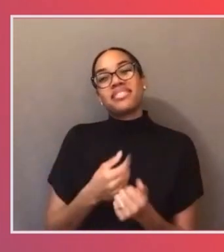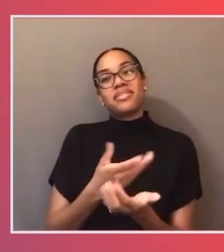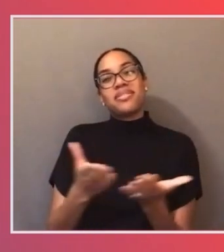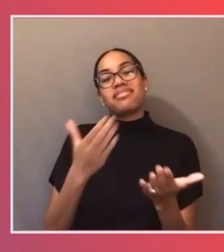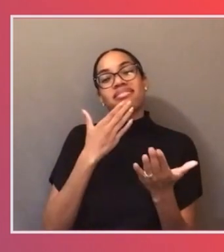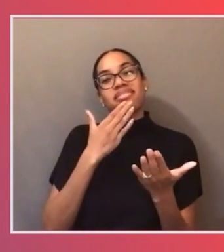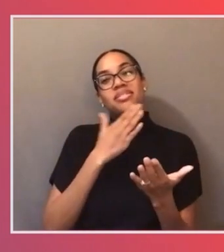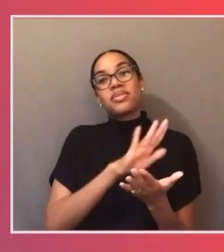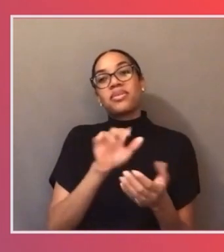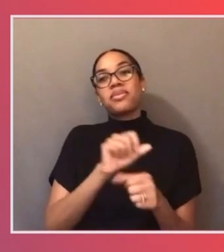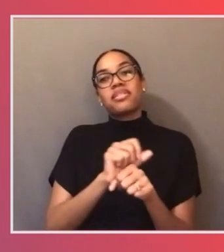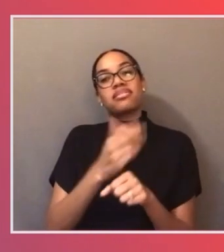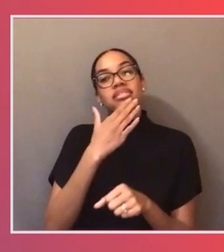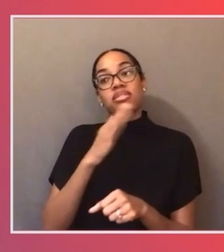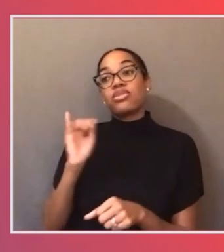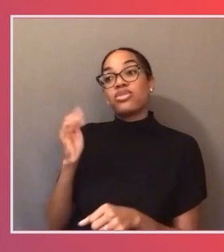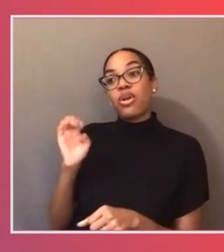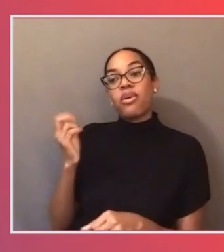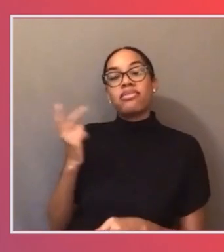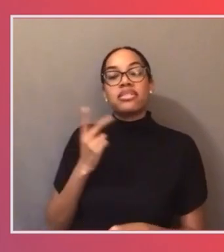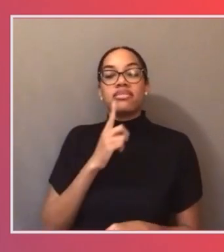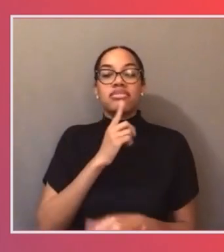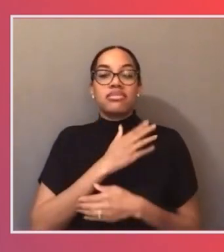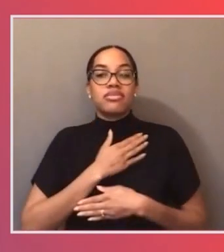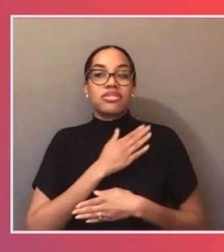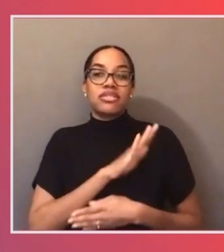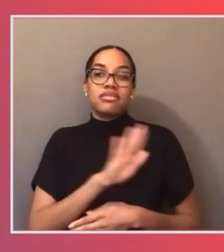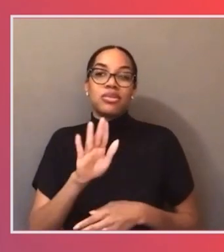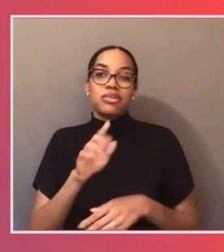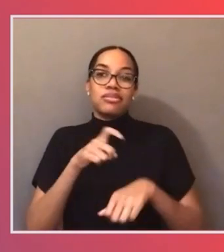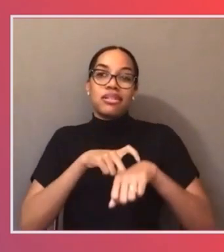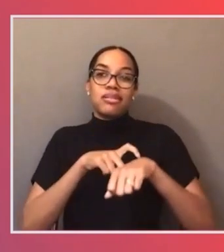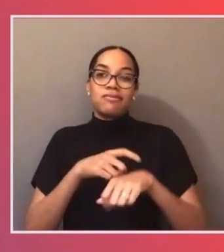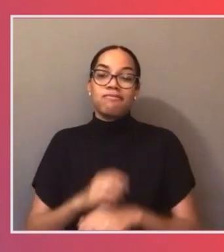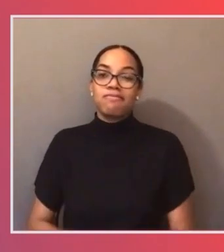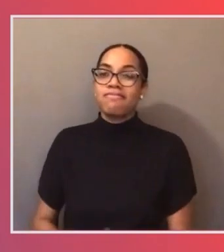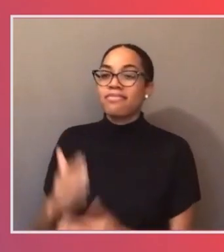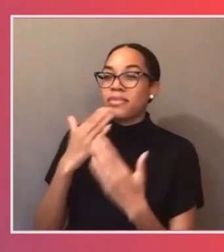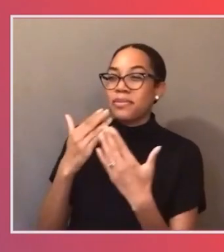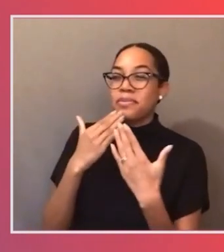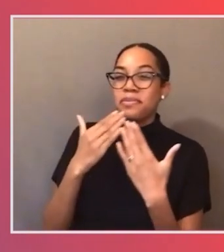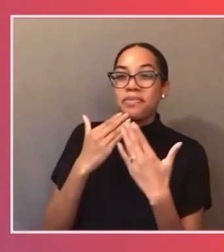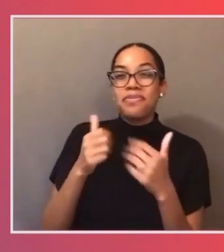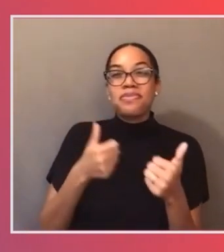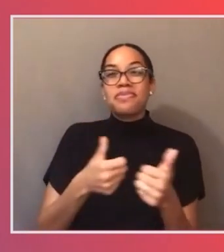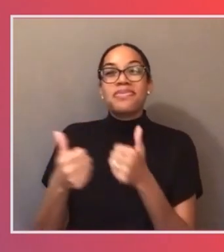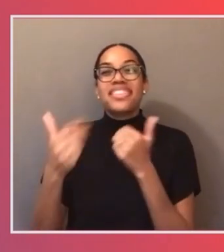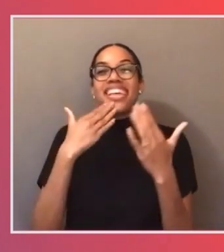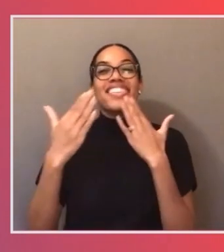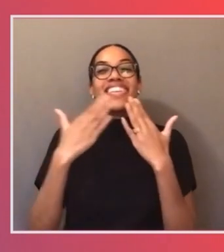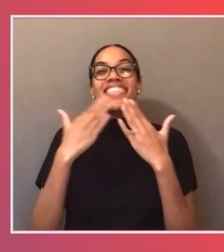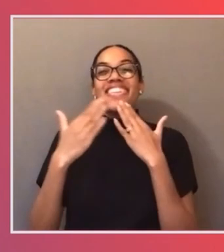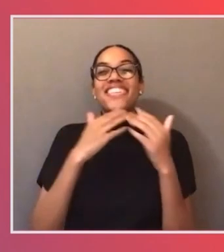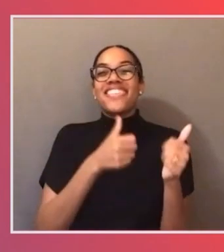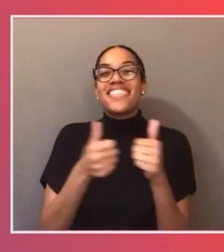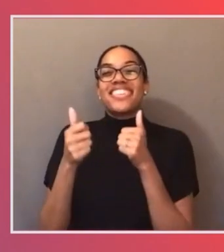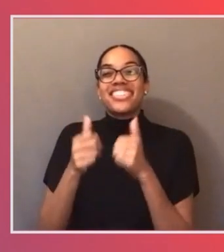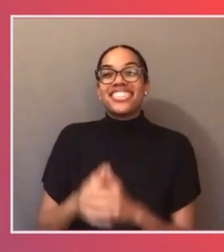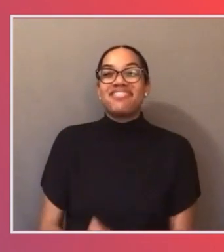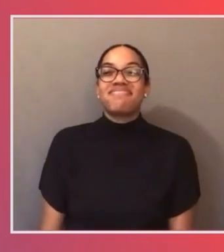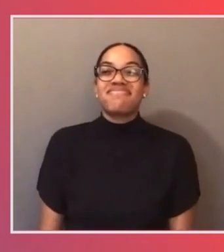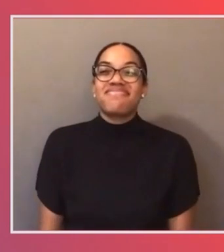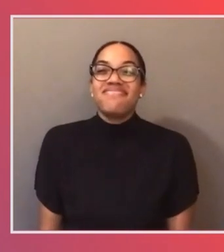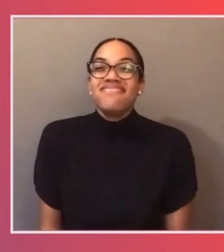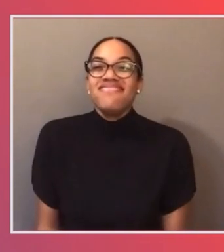appreciative. Thank you. Thank you. Thank you. Thank you. We're more appreciative. Bye, everyone. I love you all.